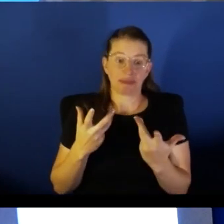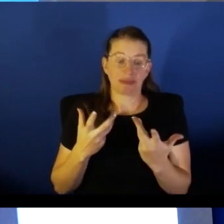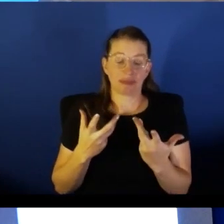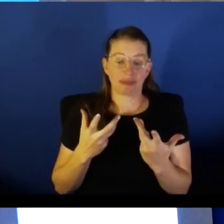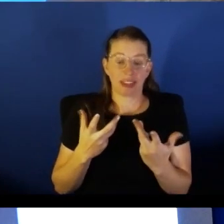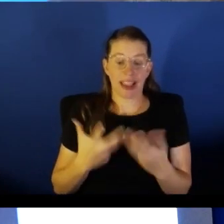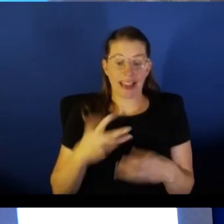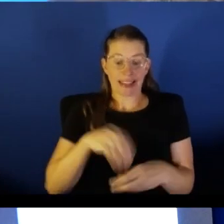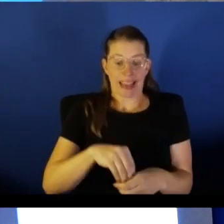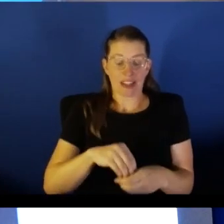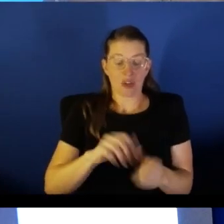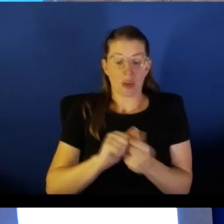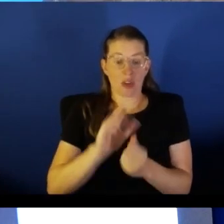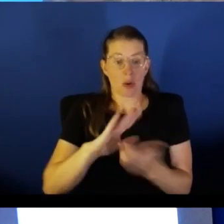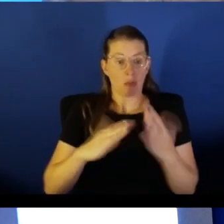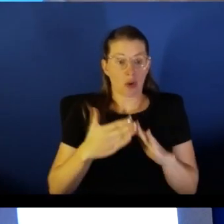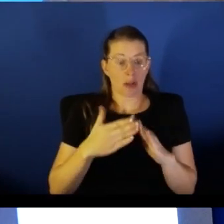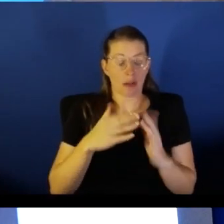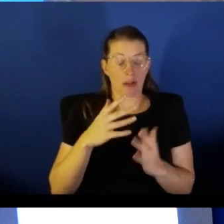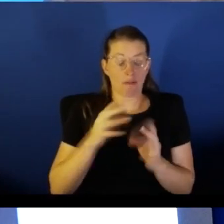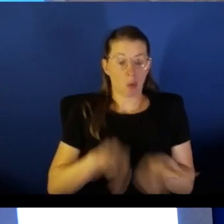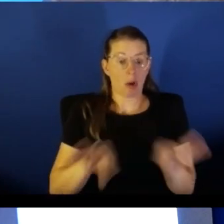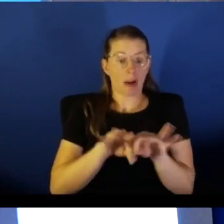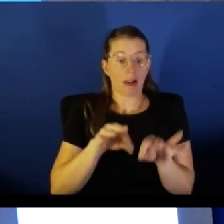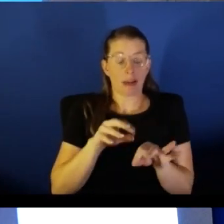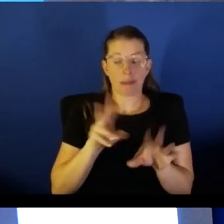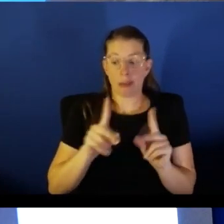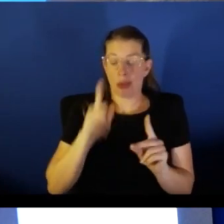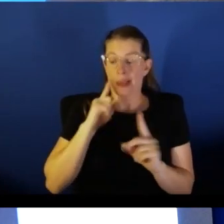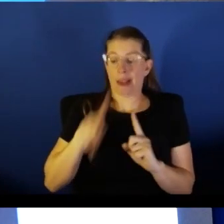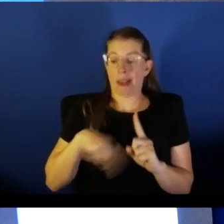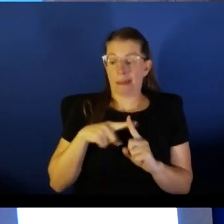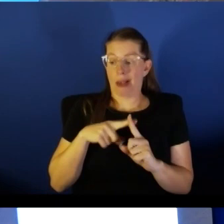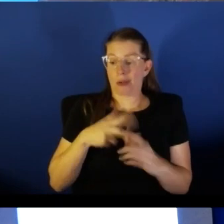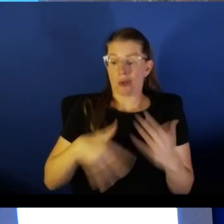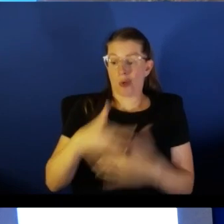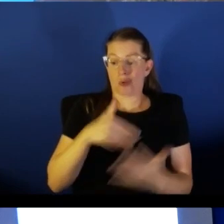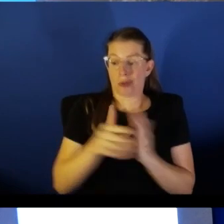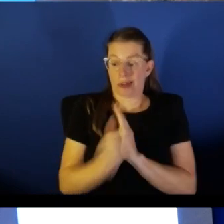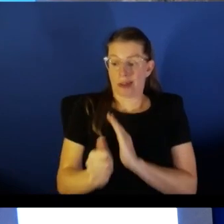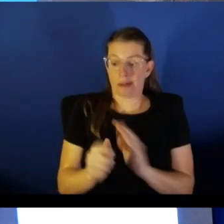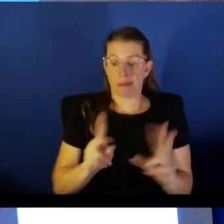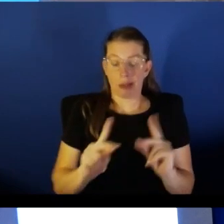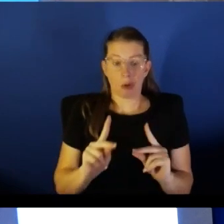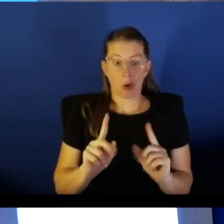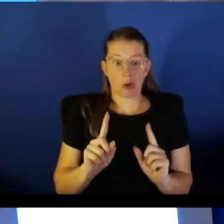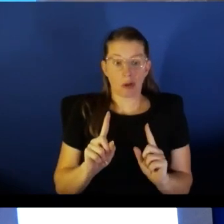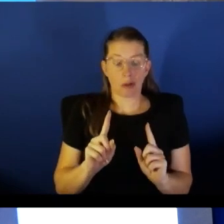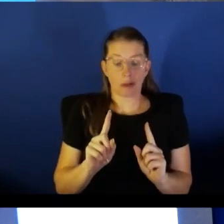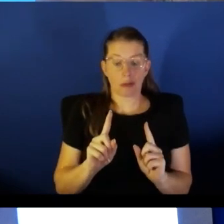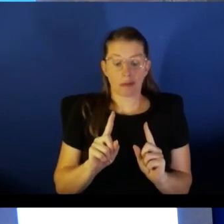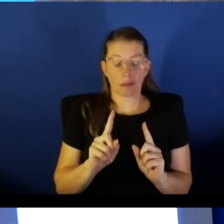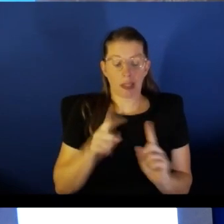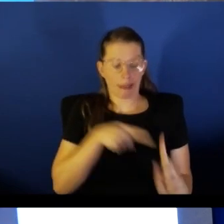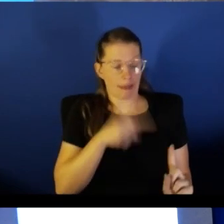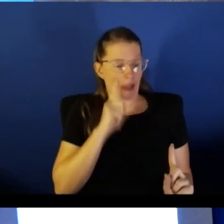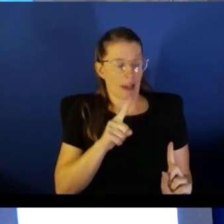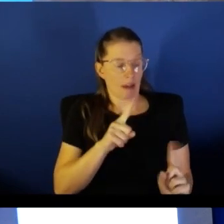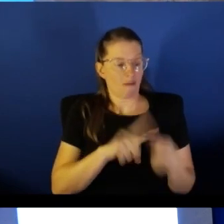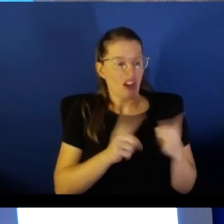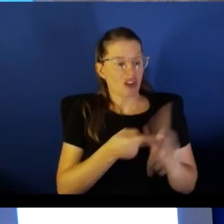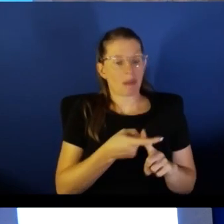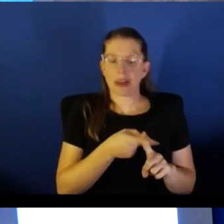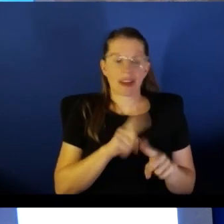is really important. When people think about social skills, I think that people go to friendship, but it's about so much more. And